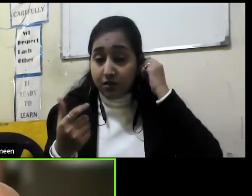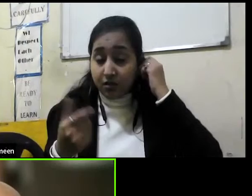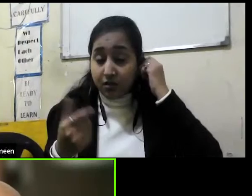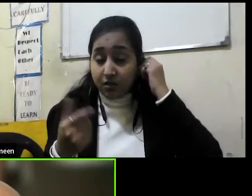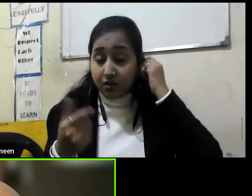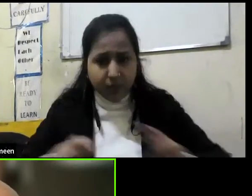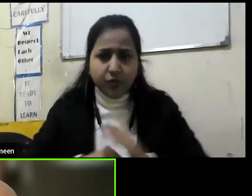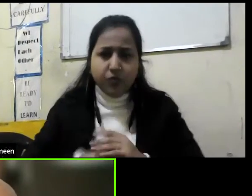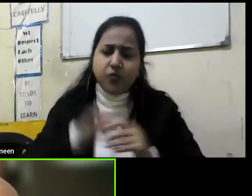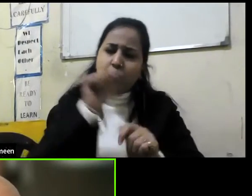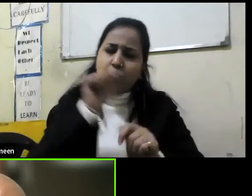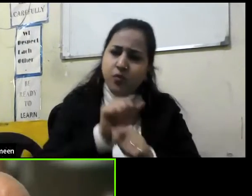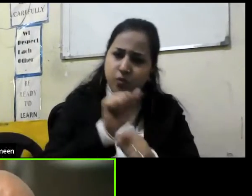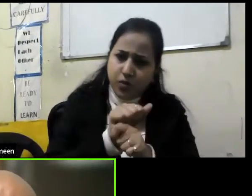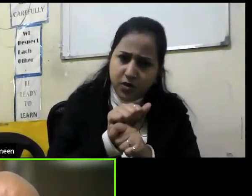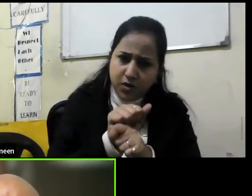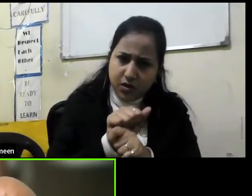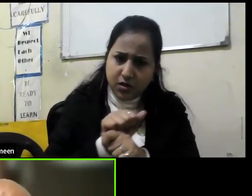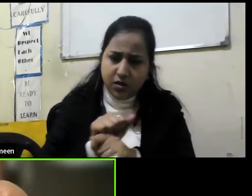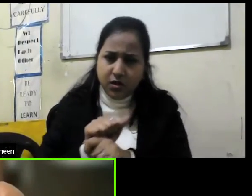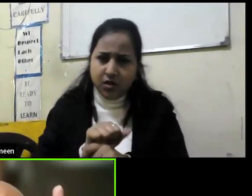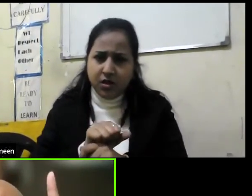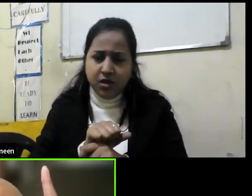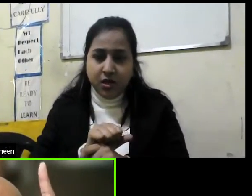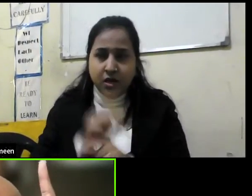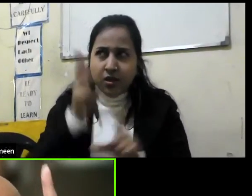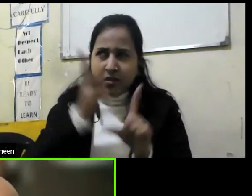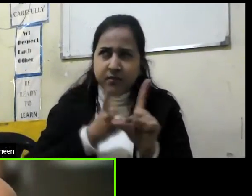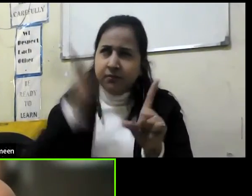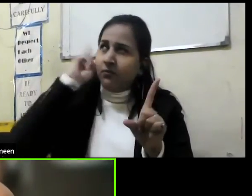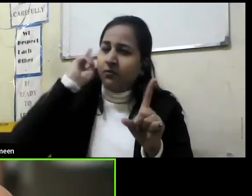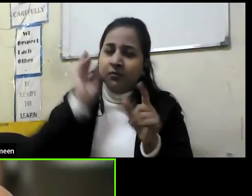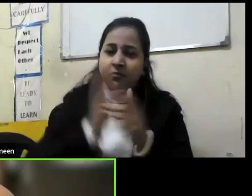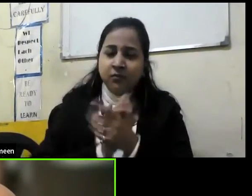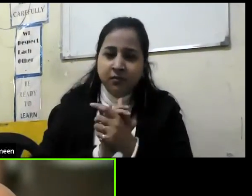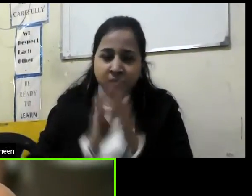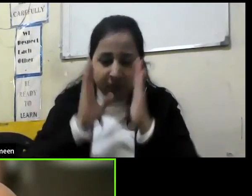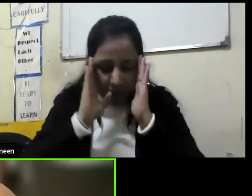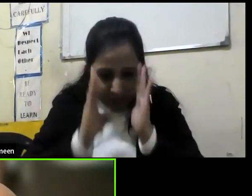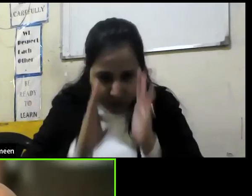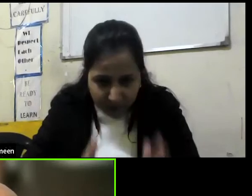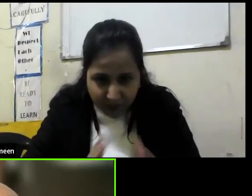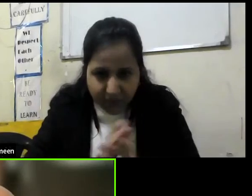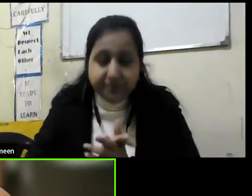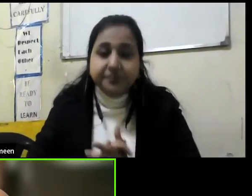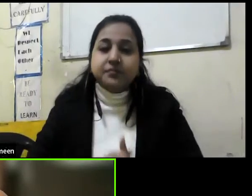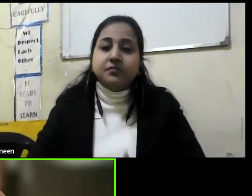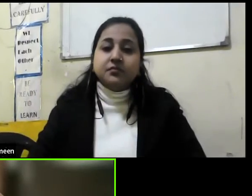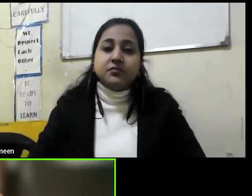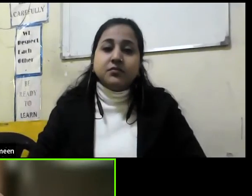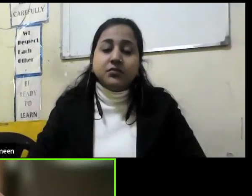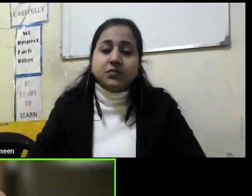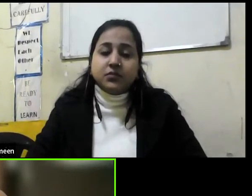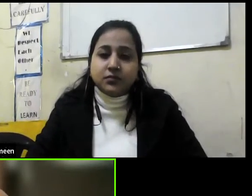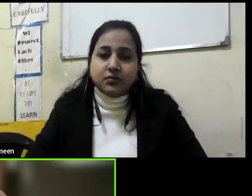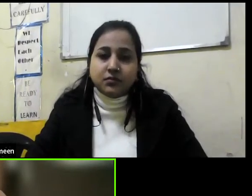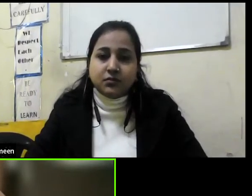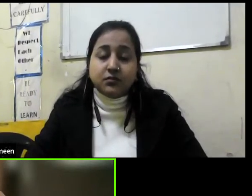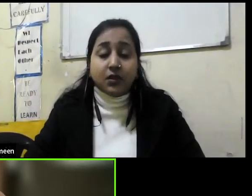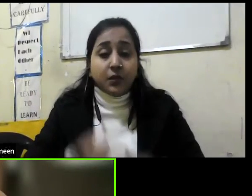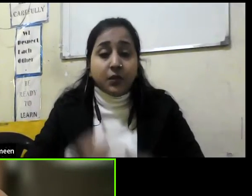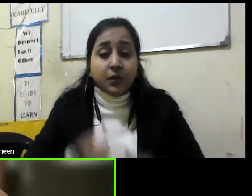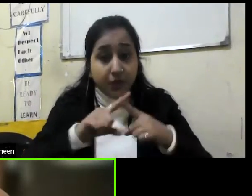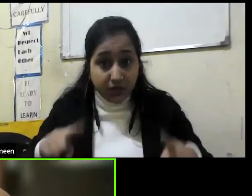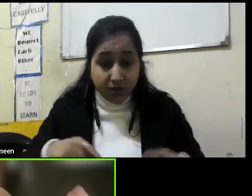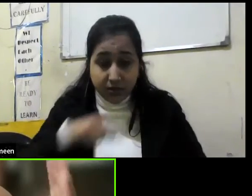work. Till about 3 years back, we were focused on going a mile deep and not mile wide. But for the past